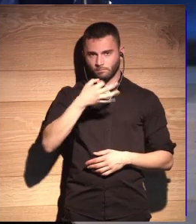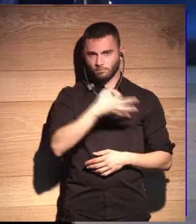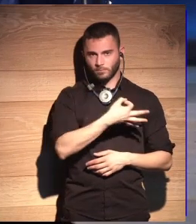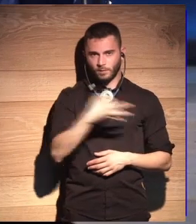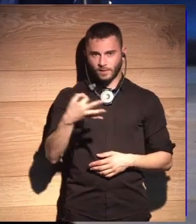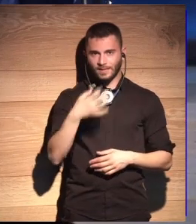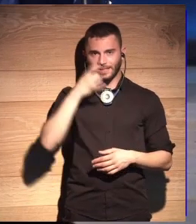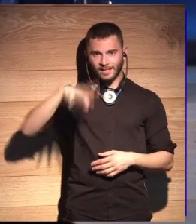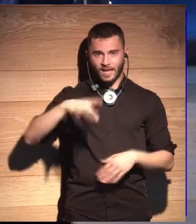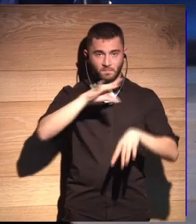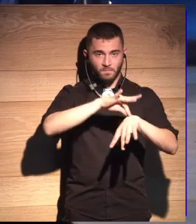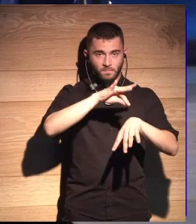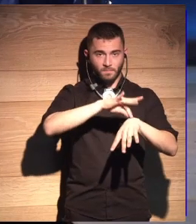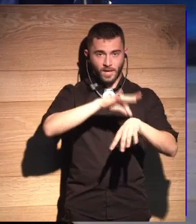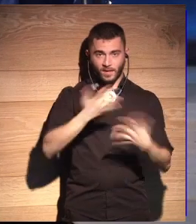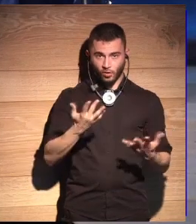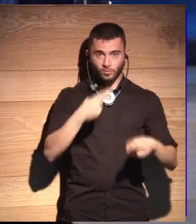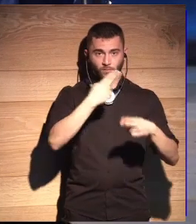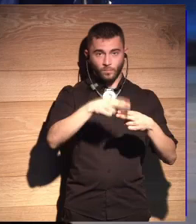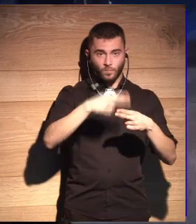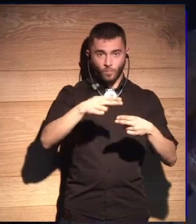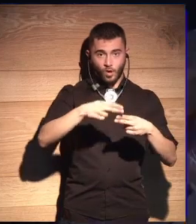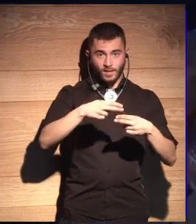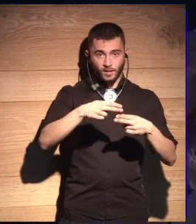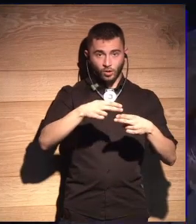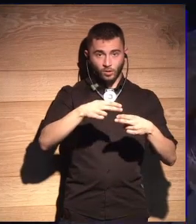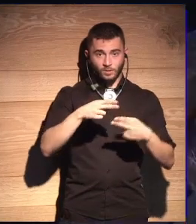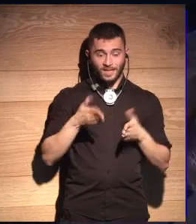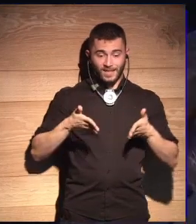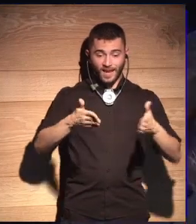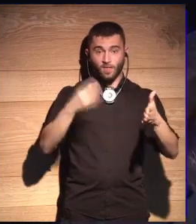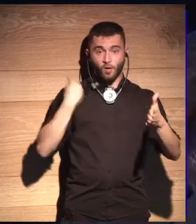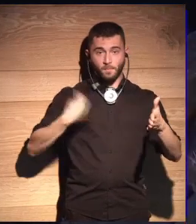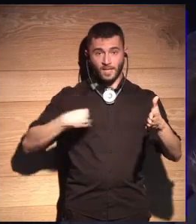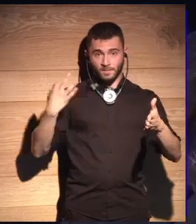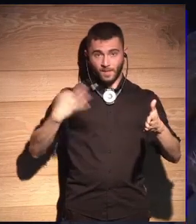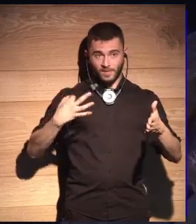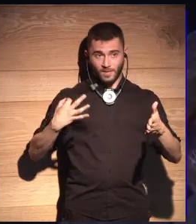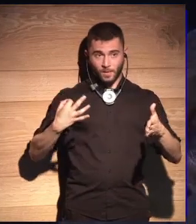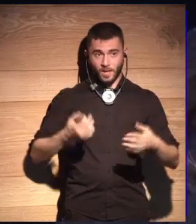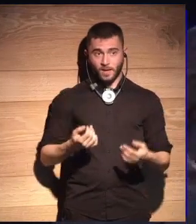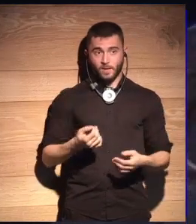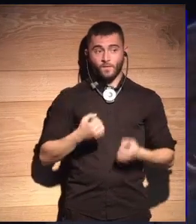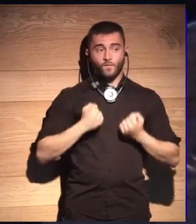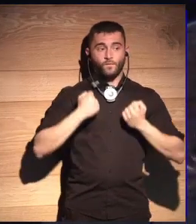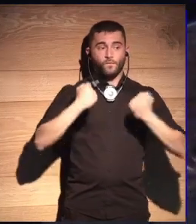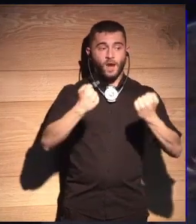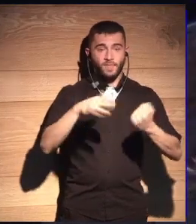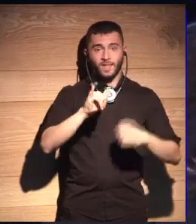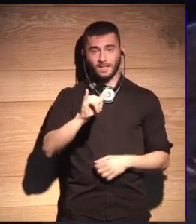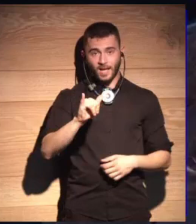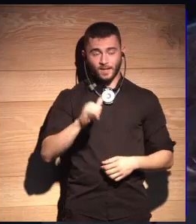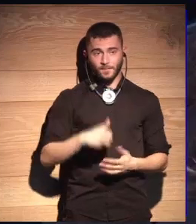there are signs that the forces of what might be called partly, I suppose, a